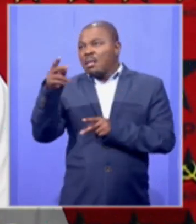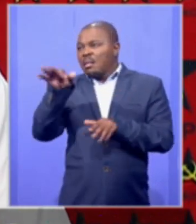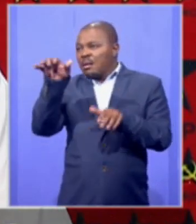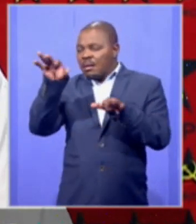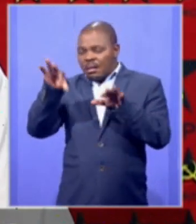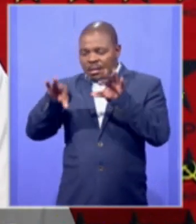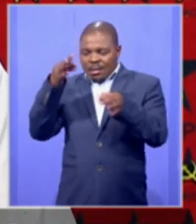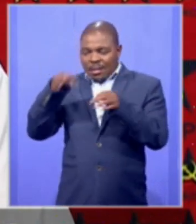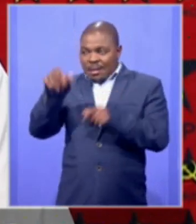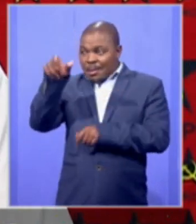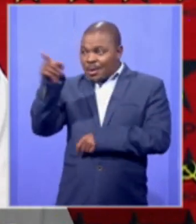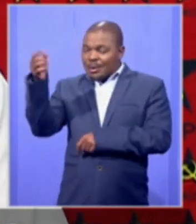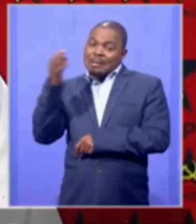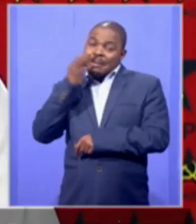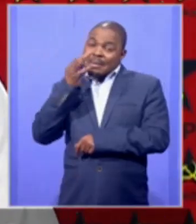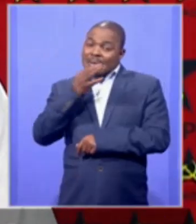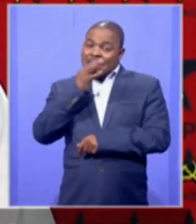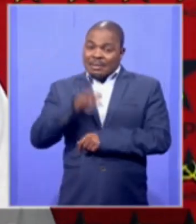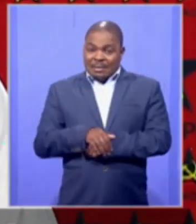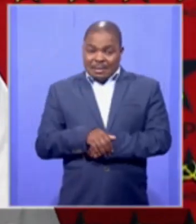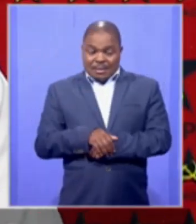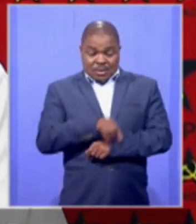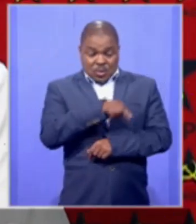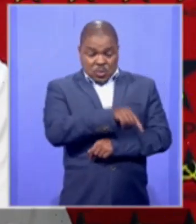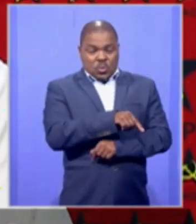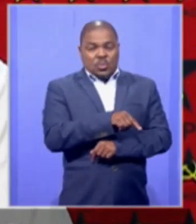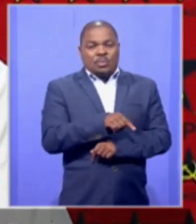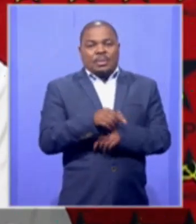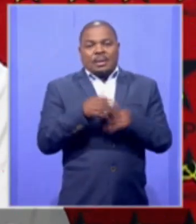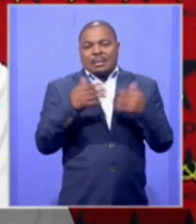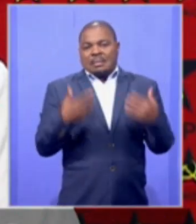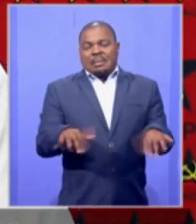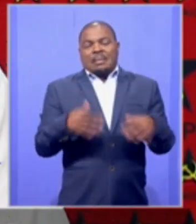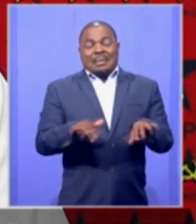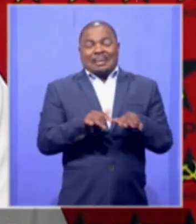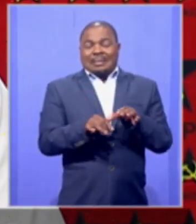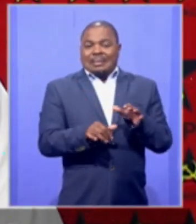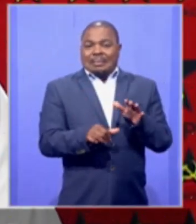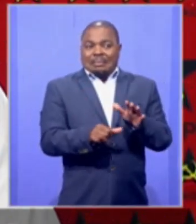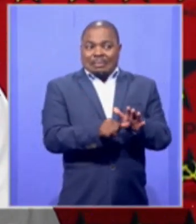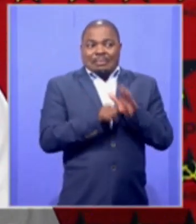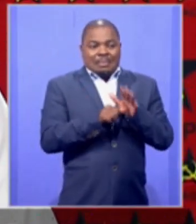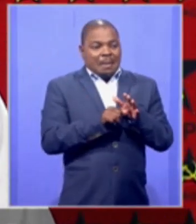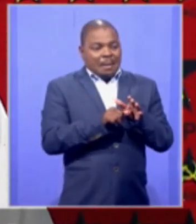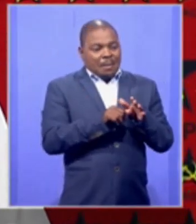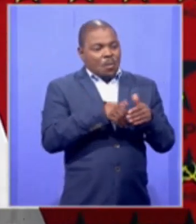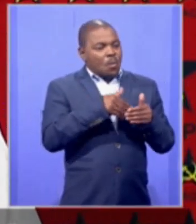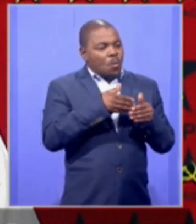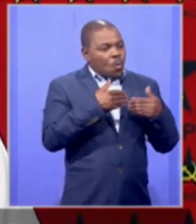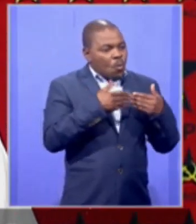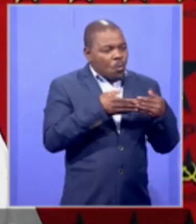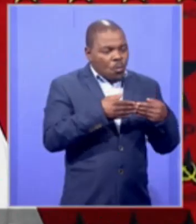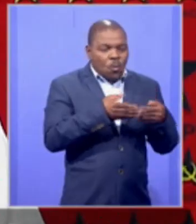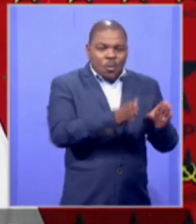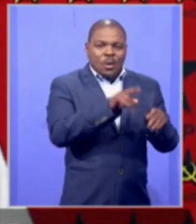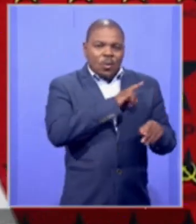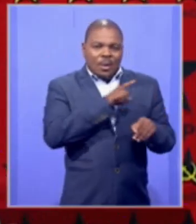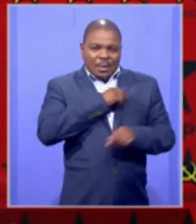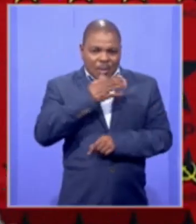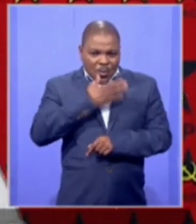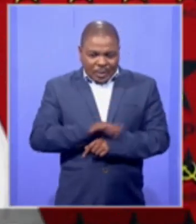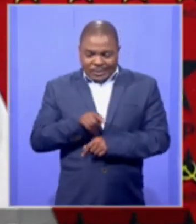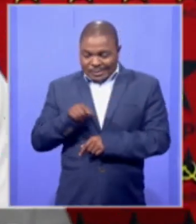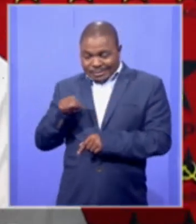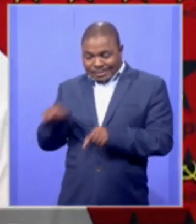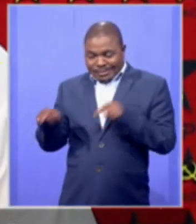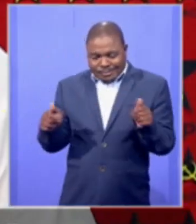gore ga jana this is a move, it's a forceful move by the SACP to reconfigure the alliance ya kane